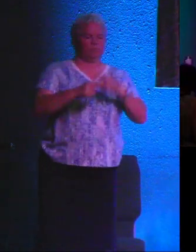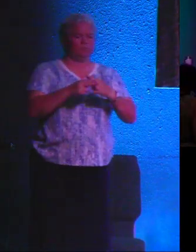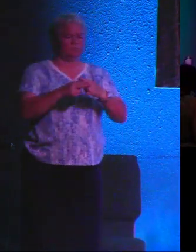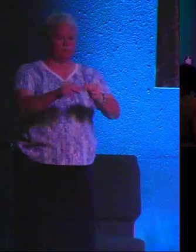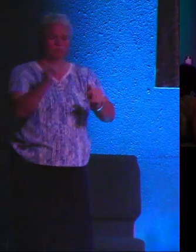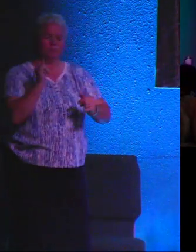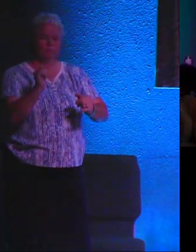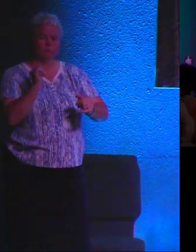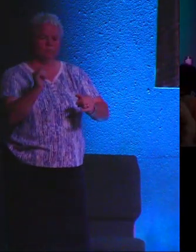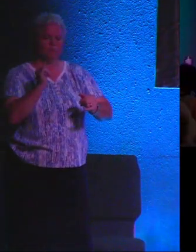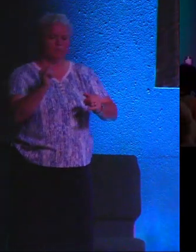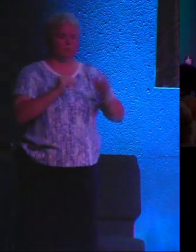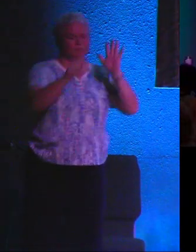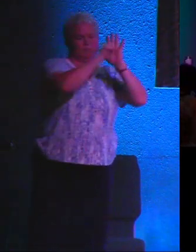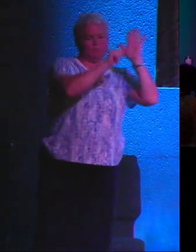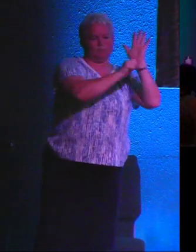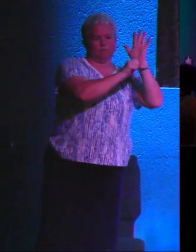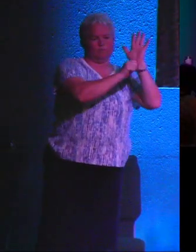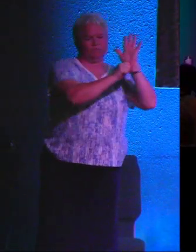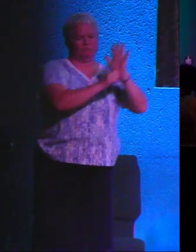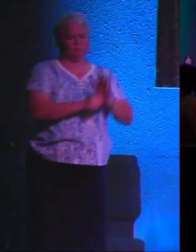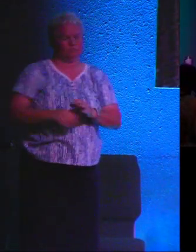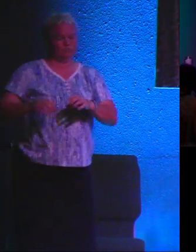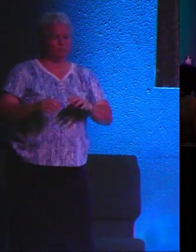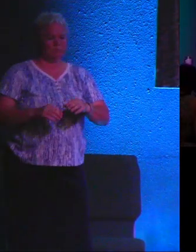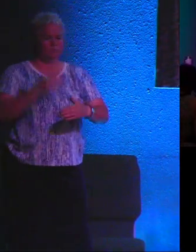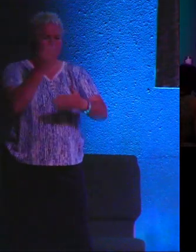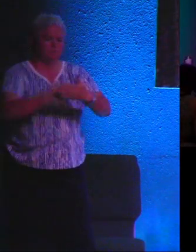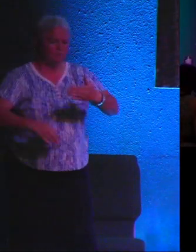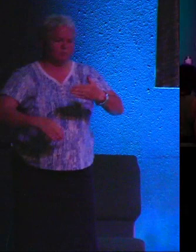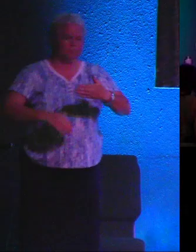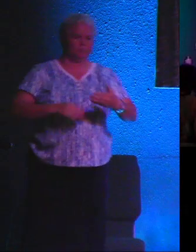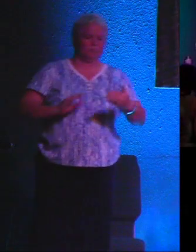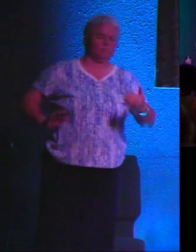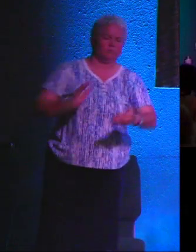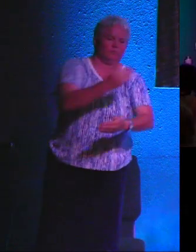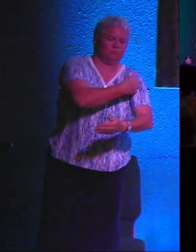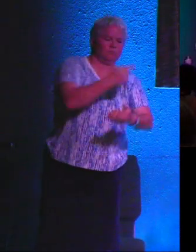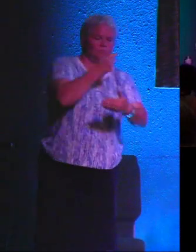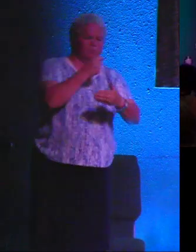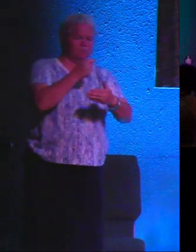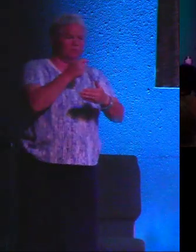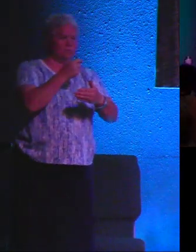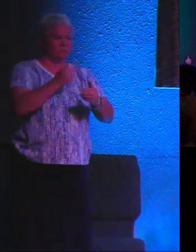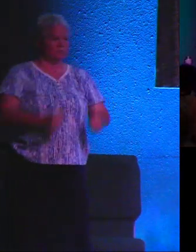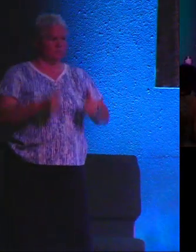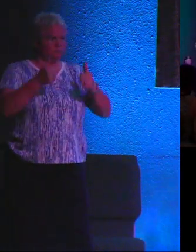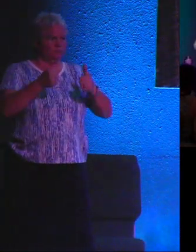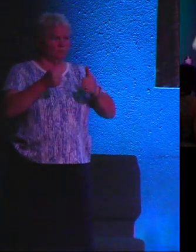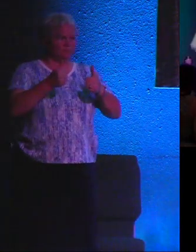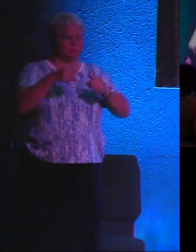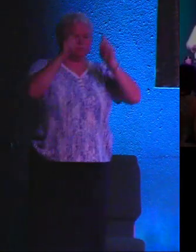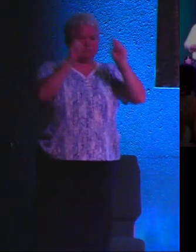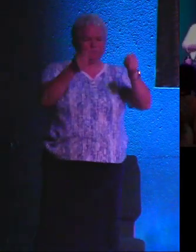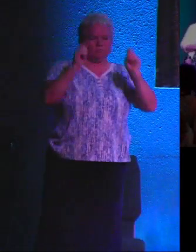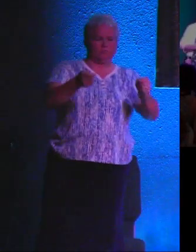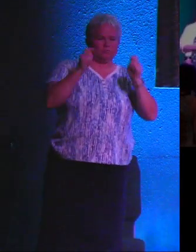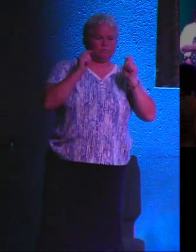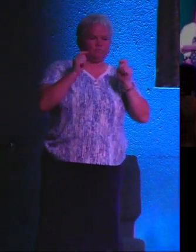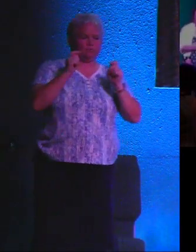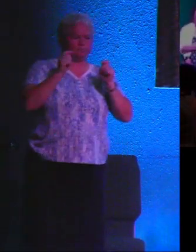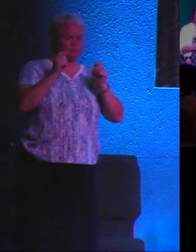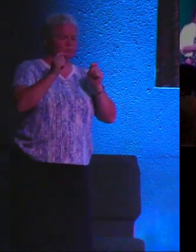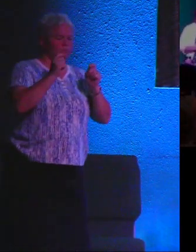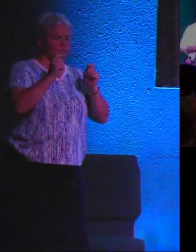name, to share our testimony about what you have done in our lives, to help reveal the mystery, that mystery that